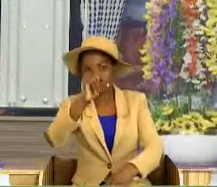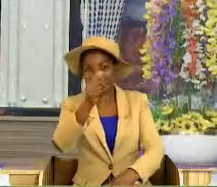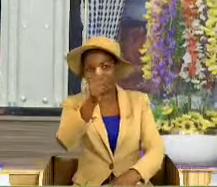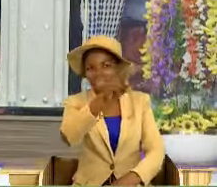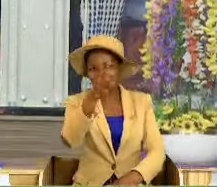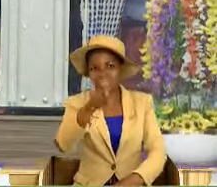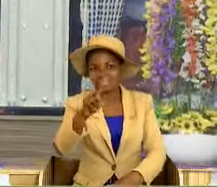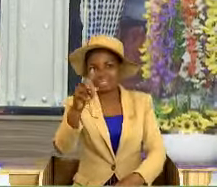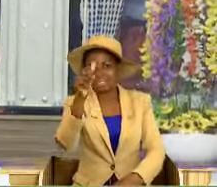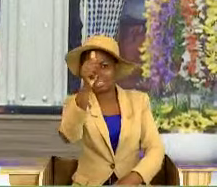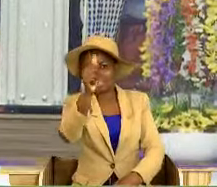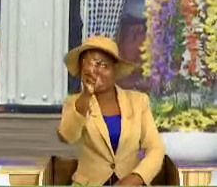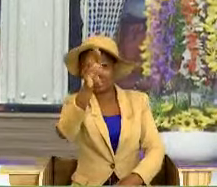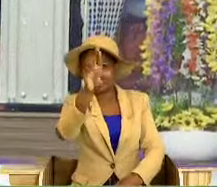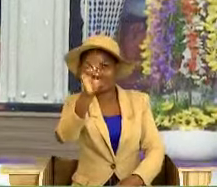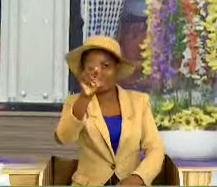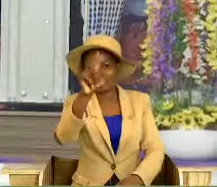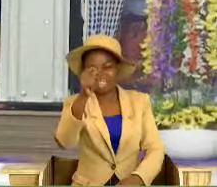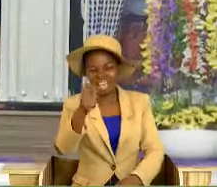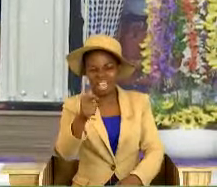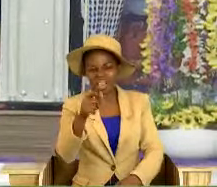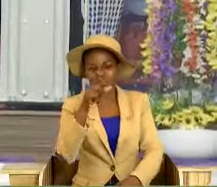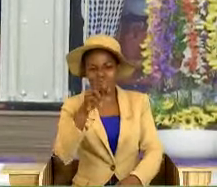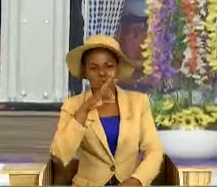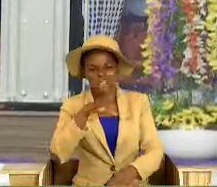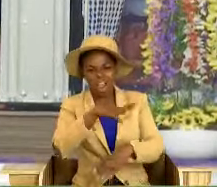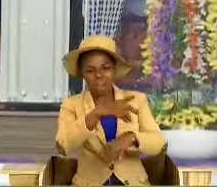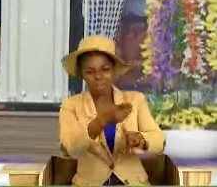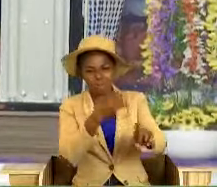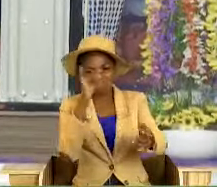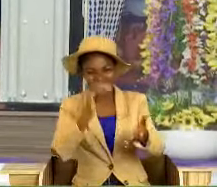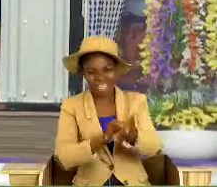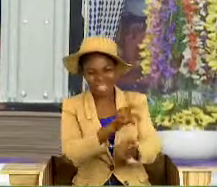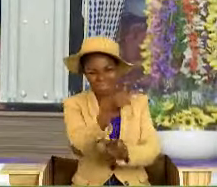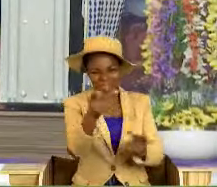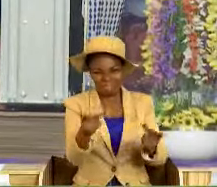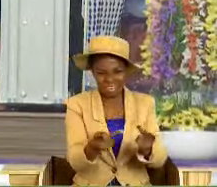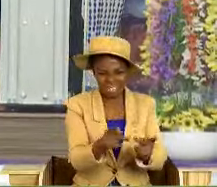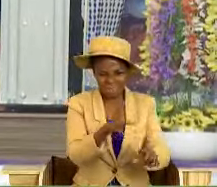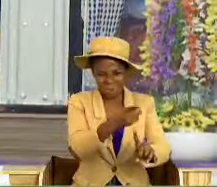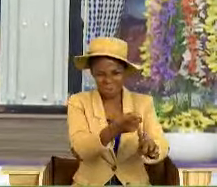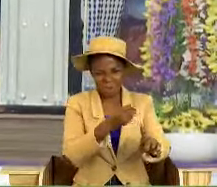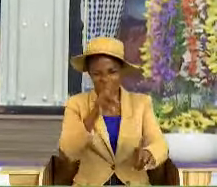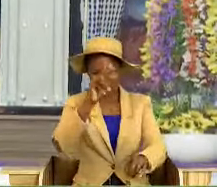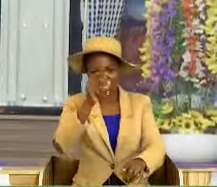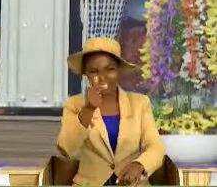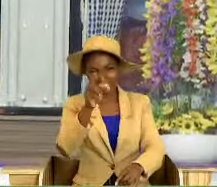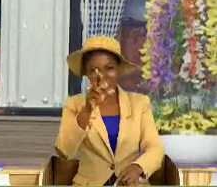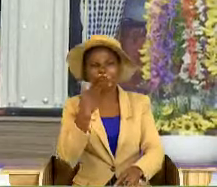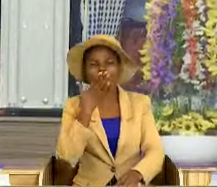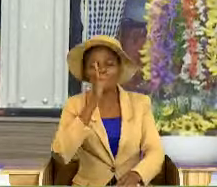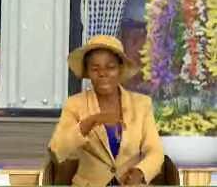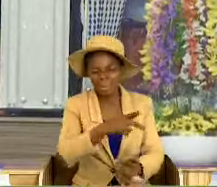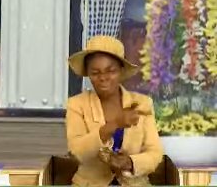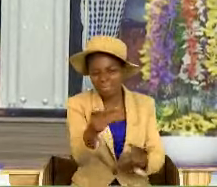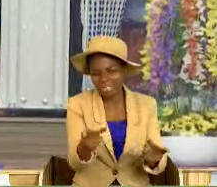you're from that backward place called Nazar so Naz was